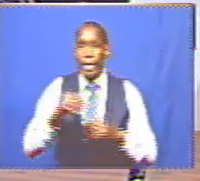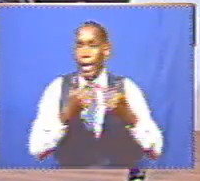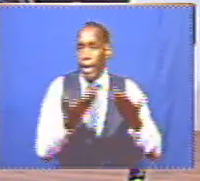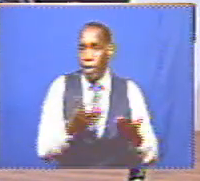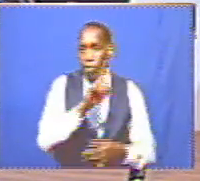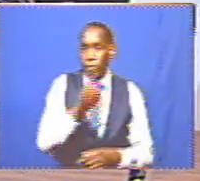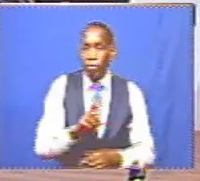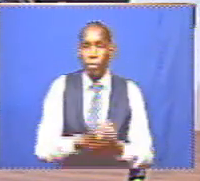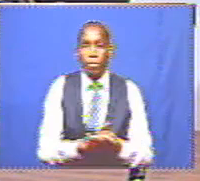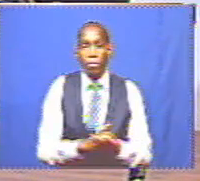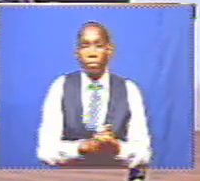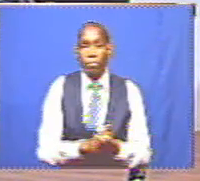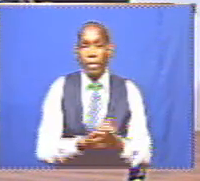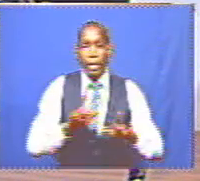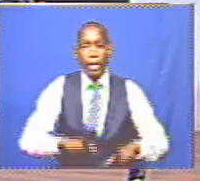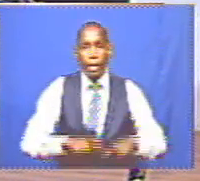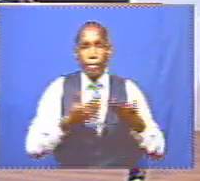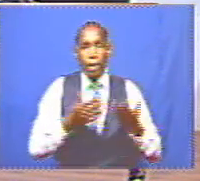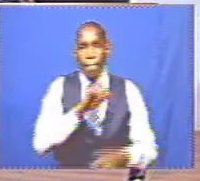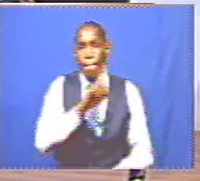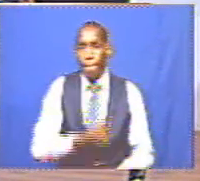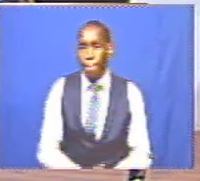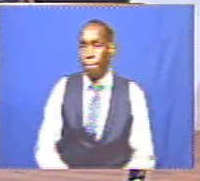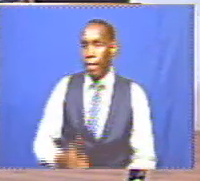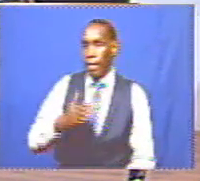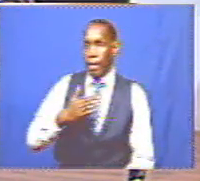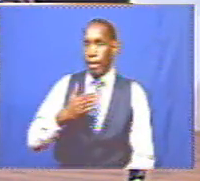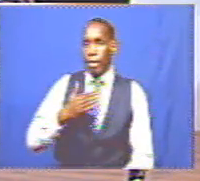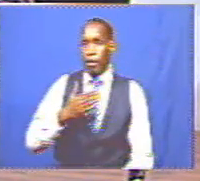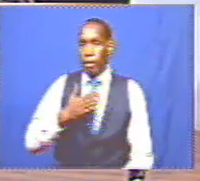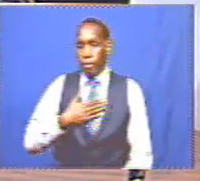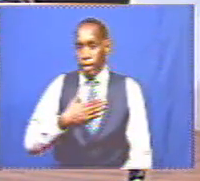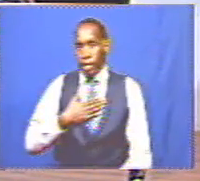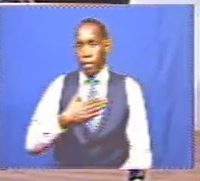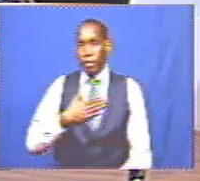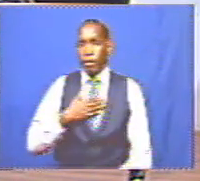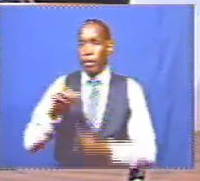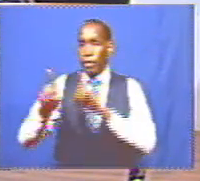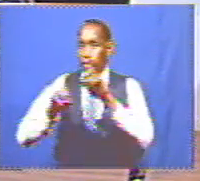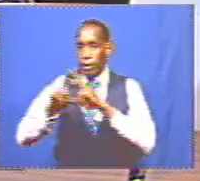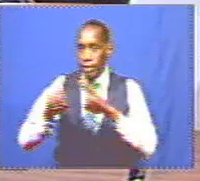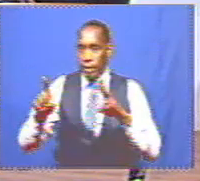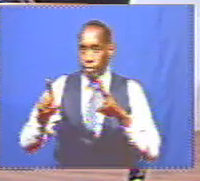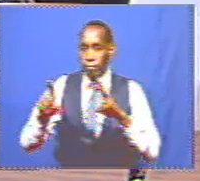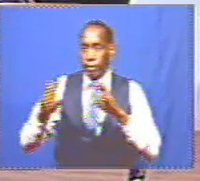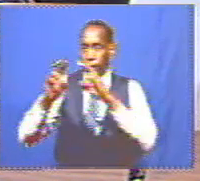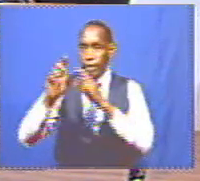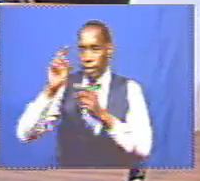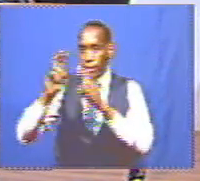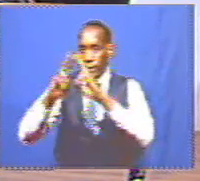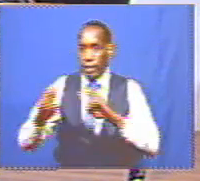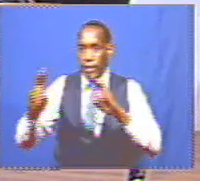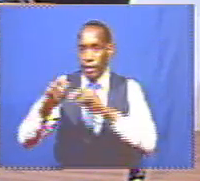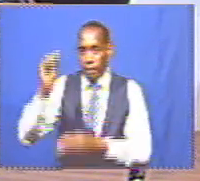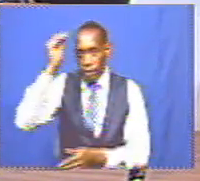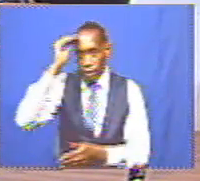What's the journey like? Well, my journey began looking for educational reforms. I